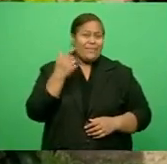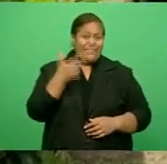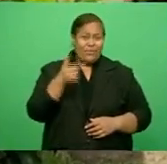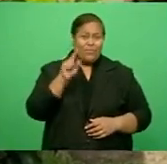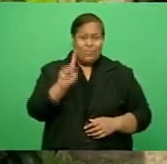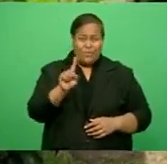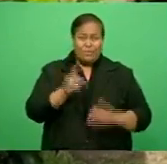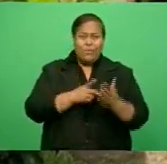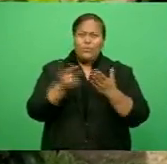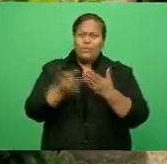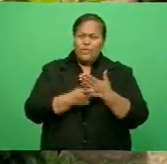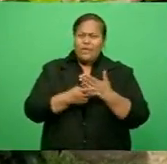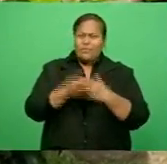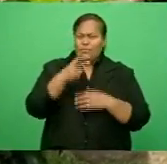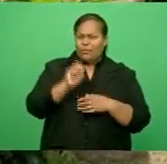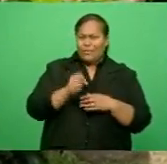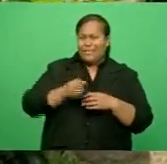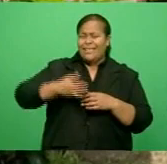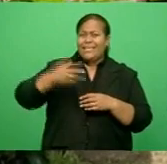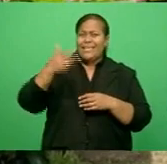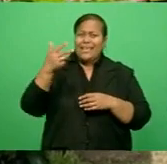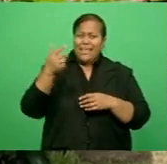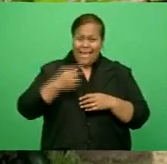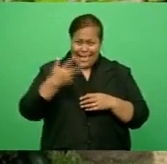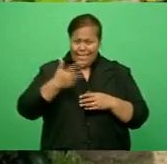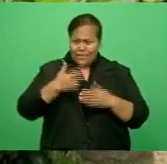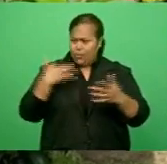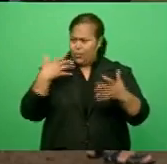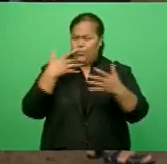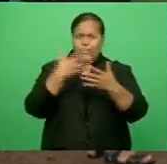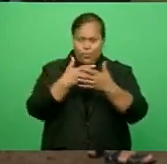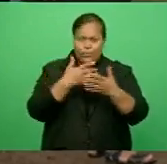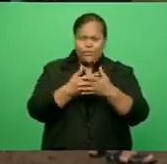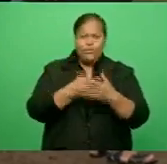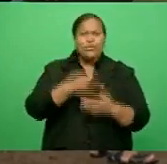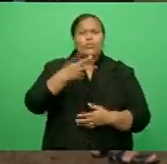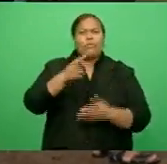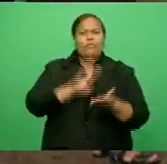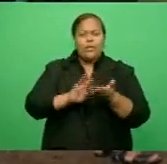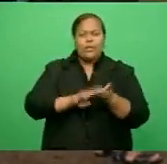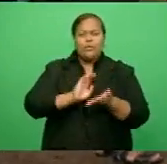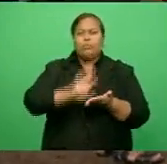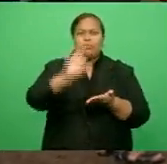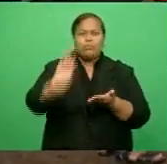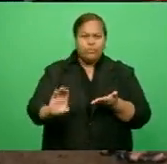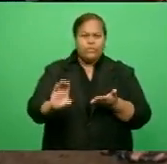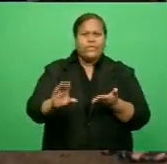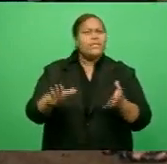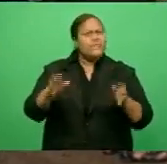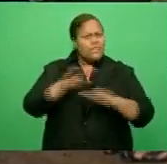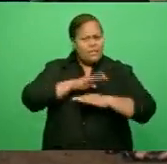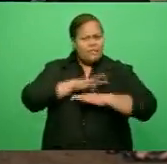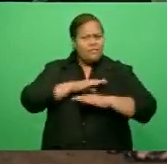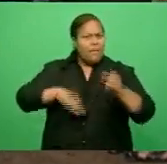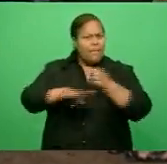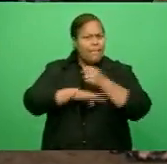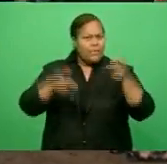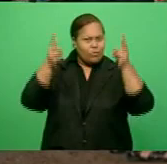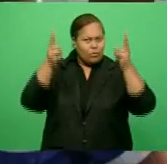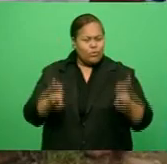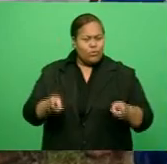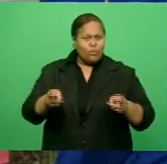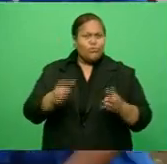from 2018 to date. He says the scheme has been instrumental in facilitating and satisfying the basic human rights for